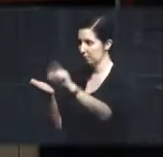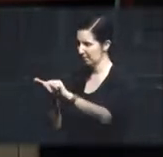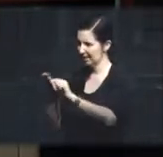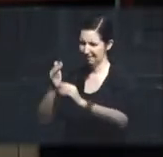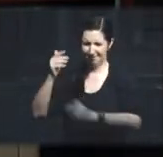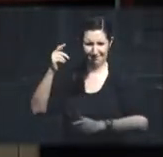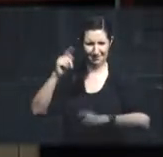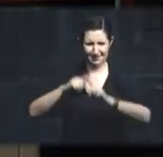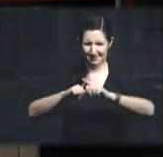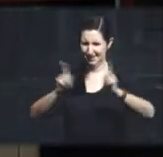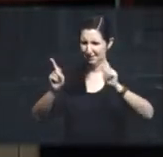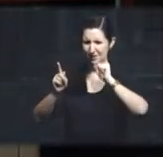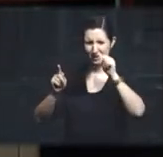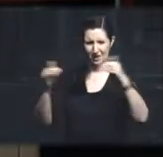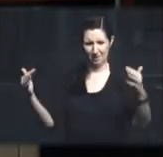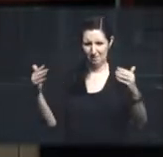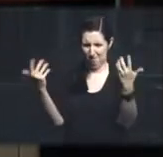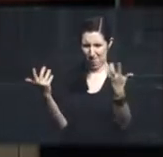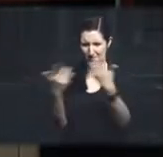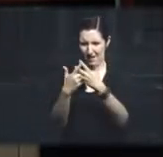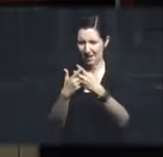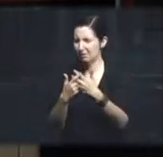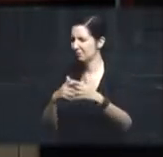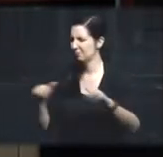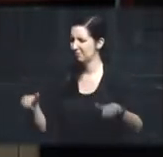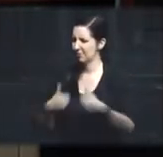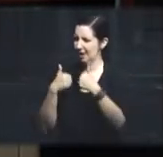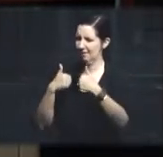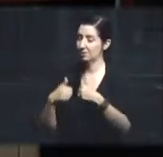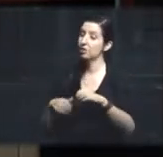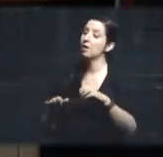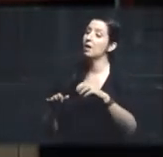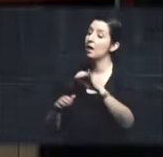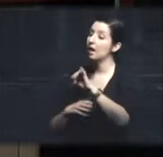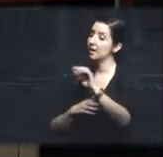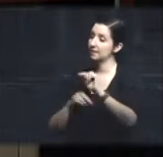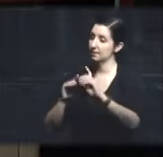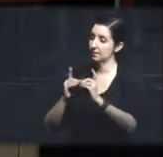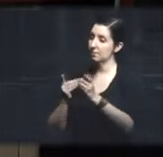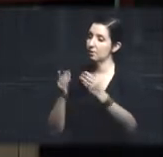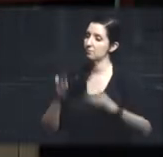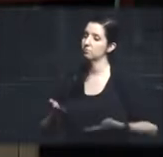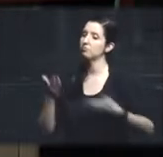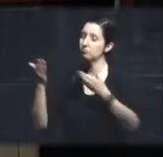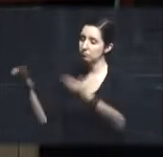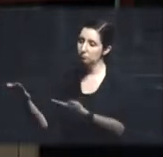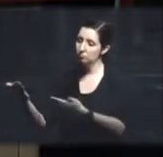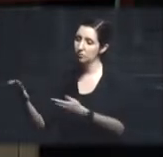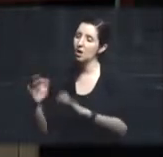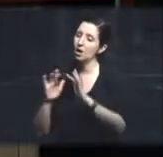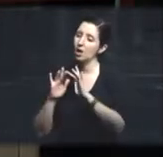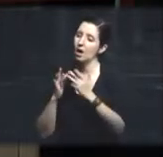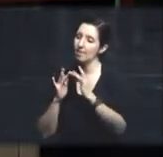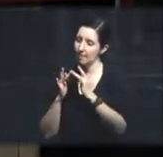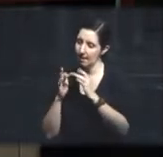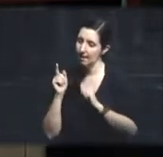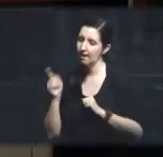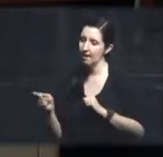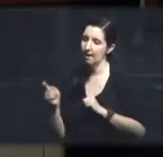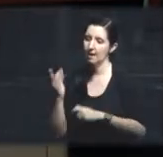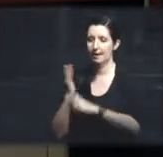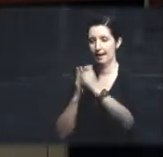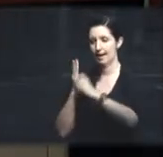people don't. It's been quite a challenge, and so our IT department proposed an online